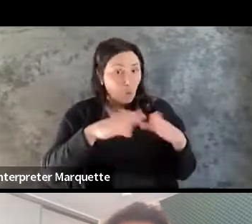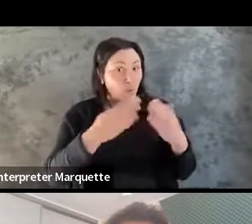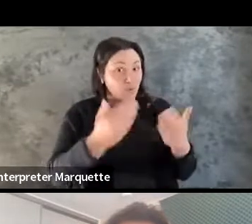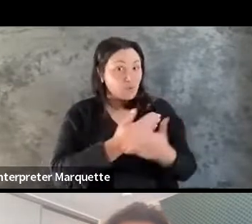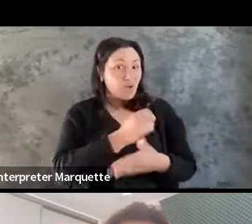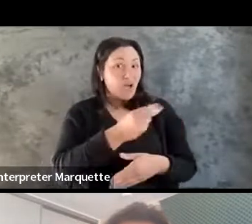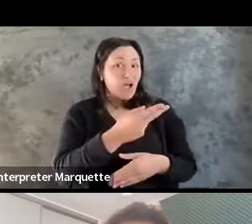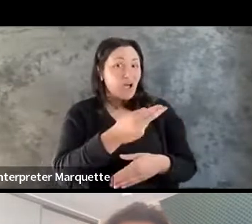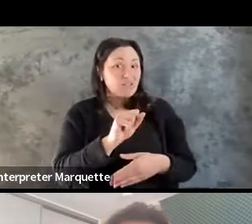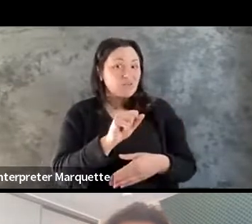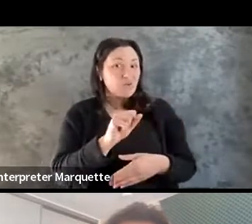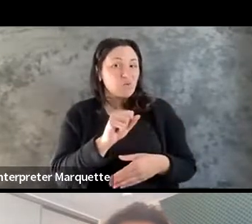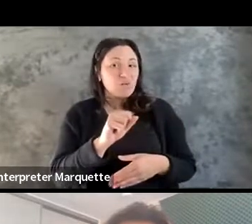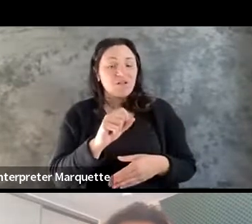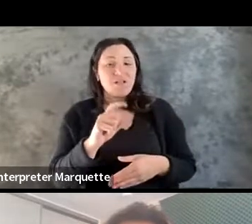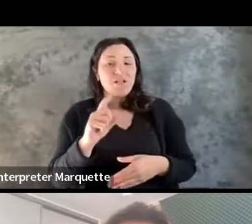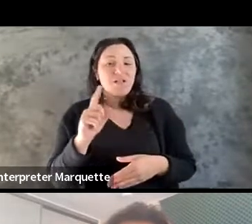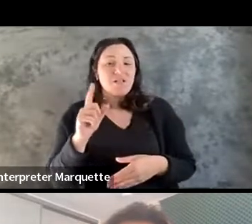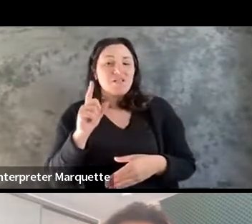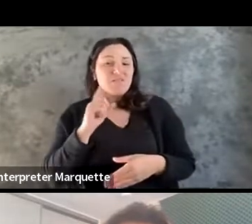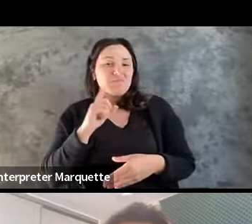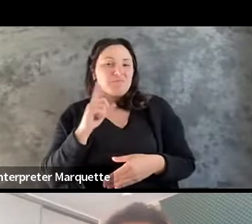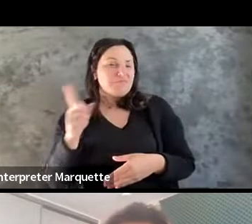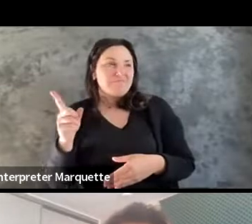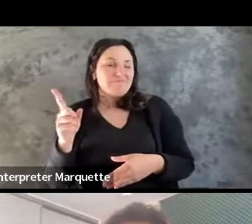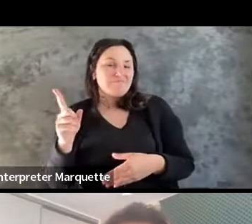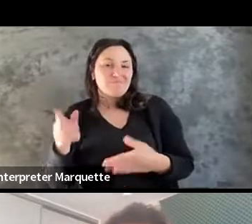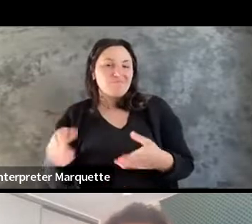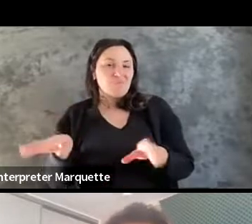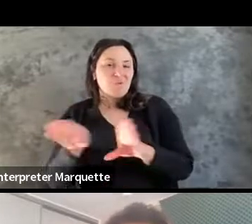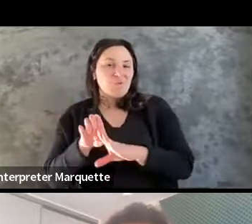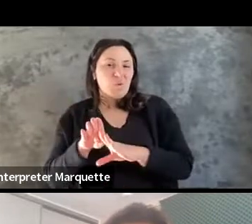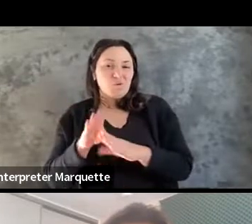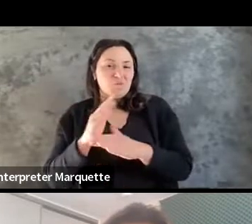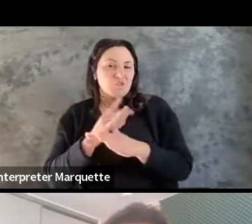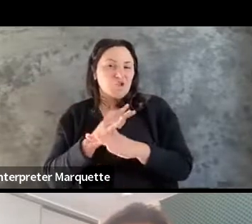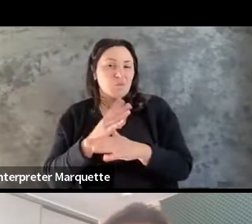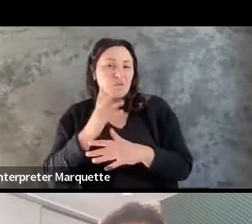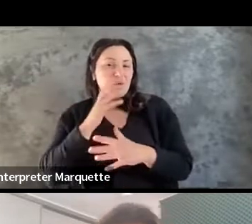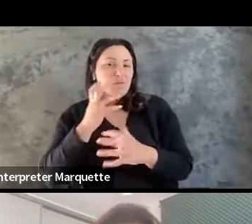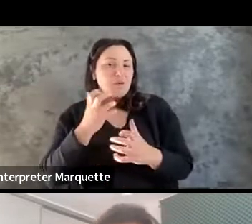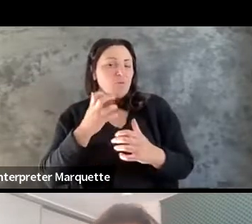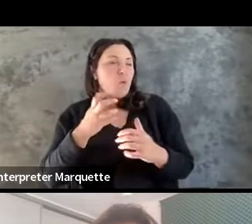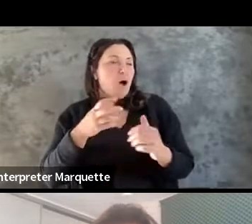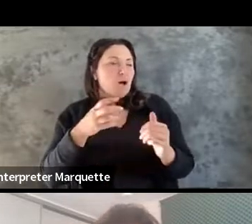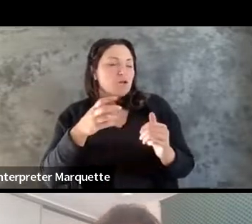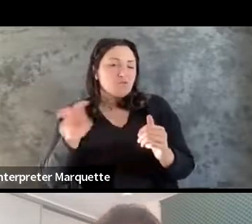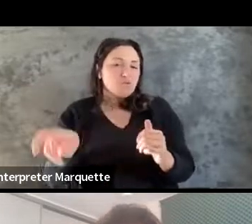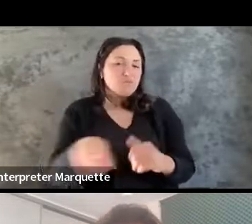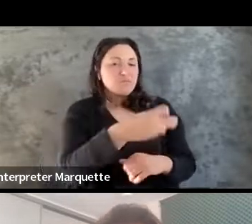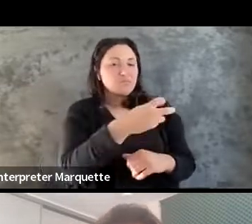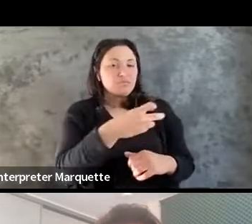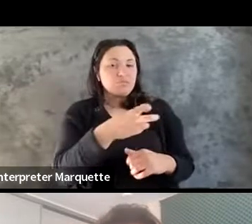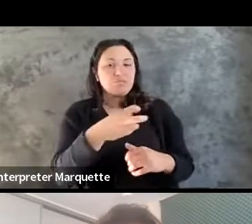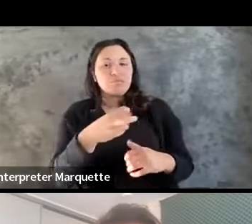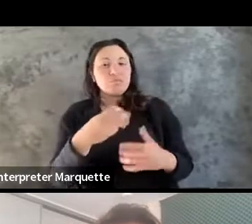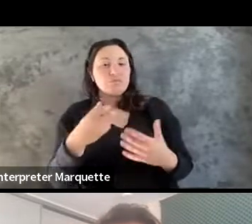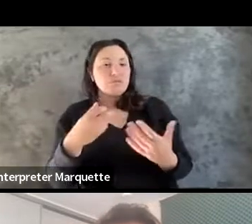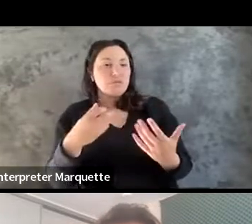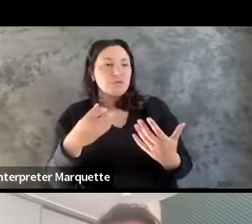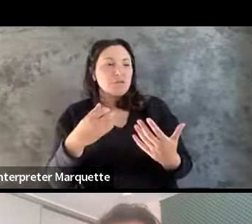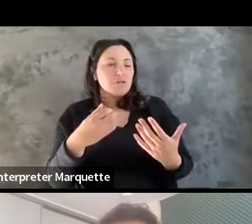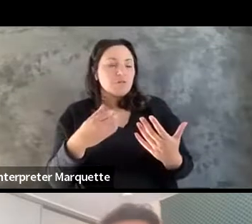going to sunset German at San Diego High. We want to talk about how we can do that responsibly. We don't want to leave anybody in the lurch, et